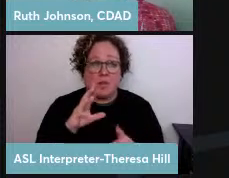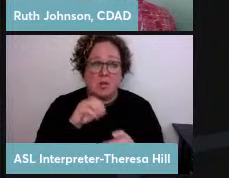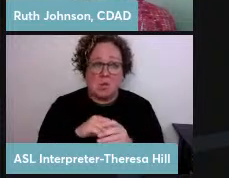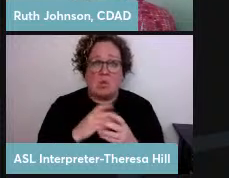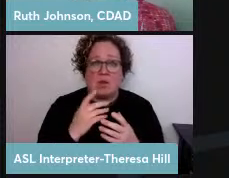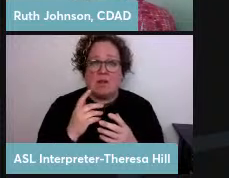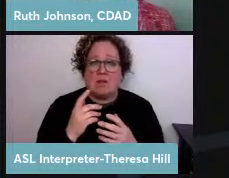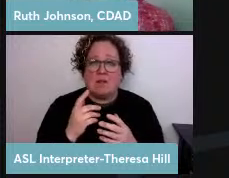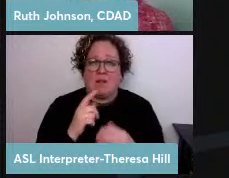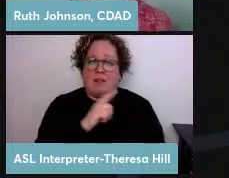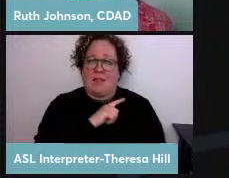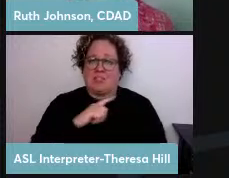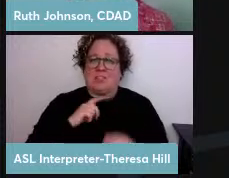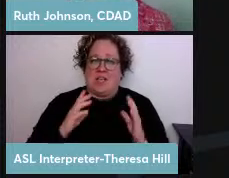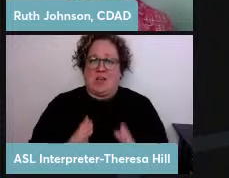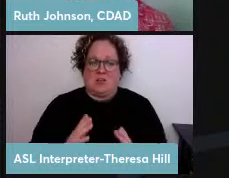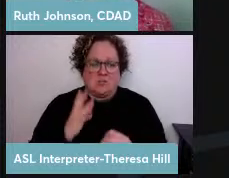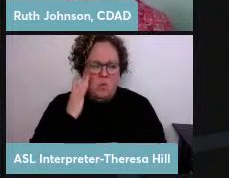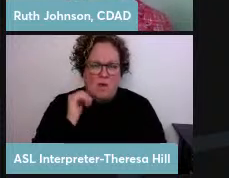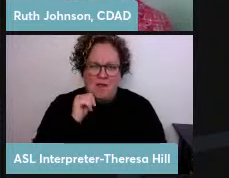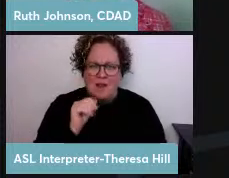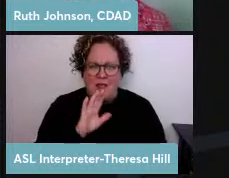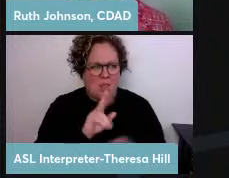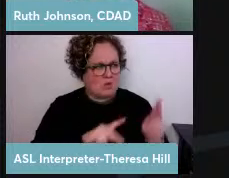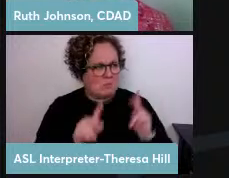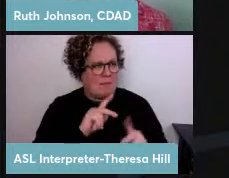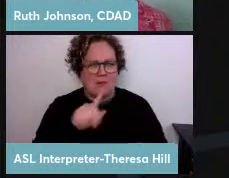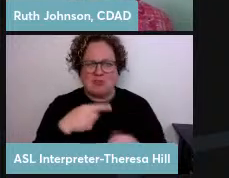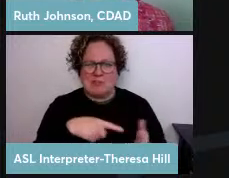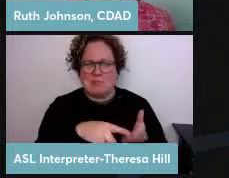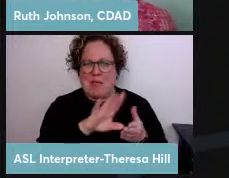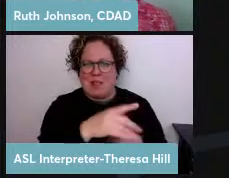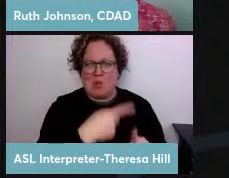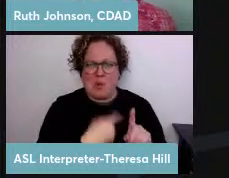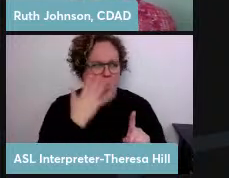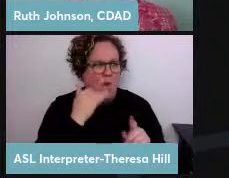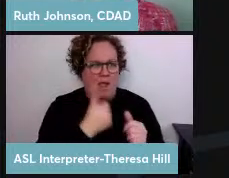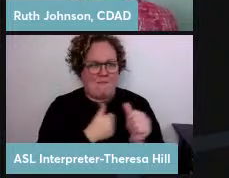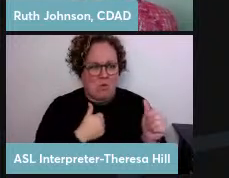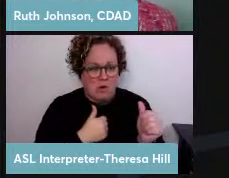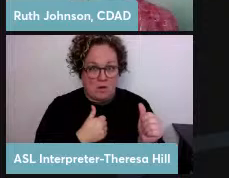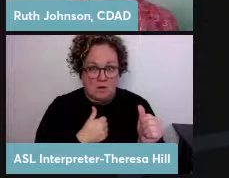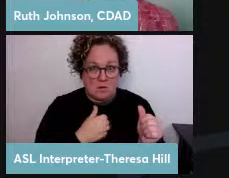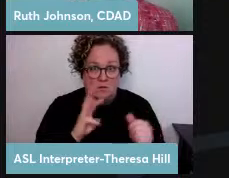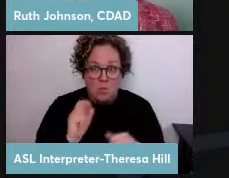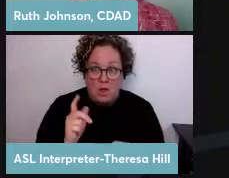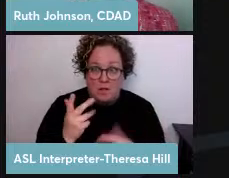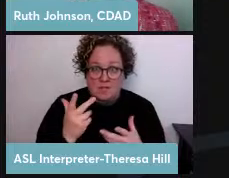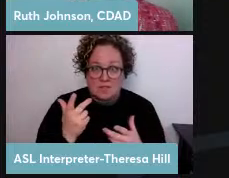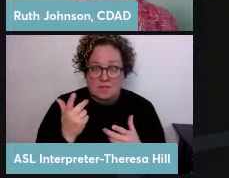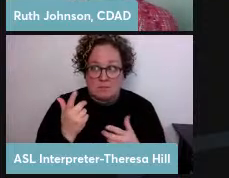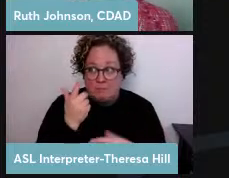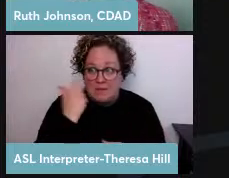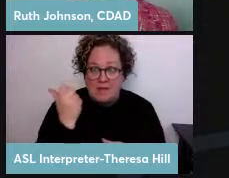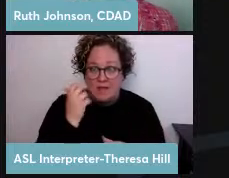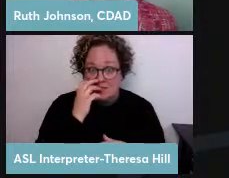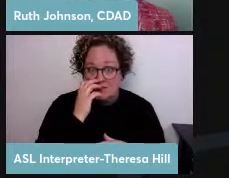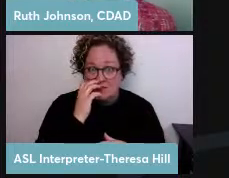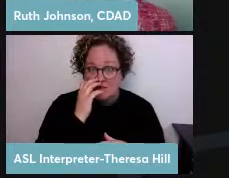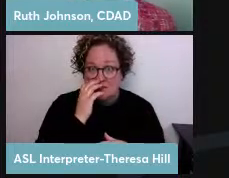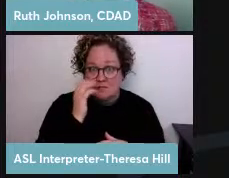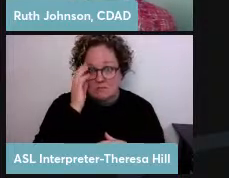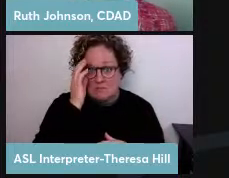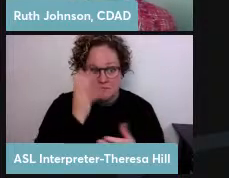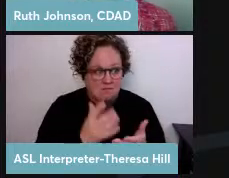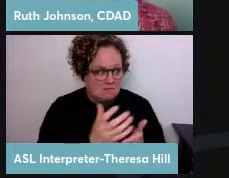legislatures, why don't these tenants just pay their rent? Why are they avoiding paying their rent? Well, it's because there's this huge mismatch between income